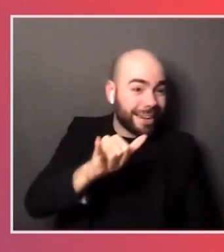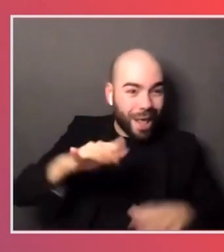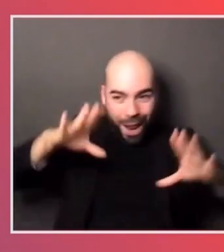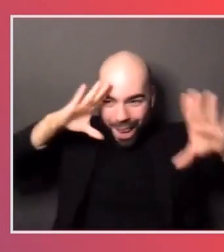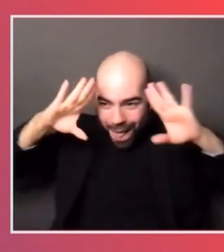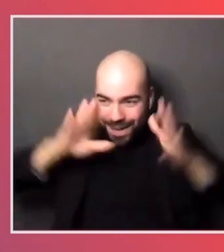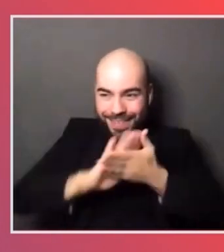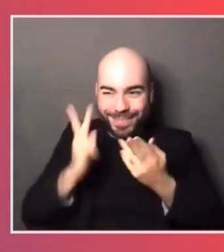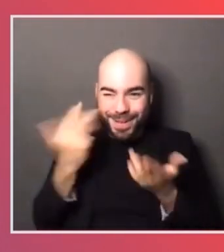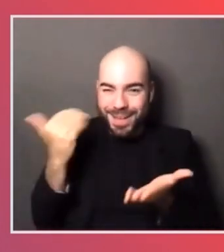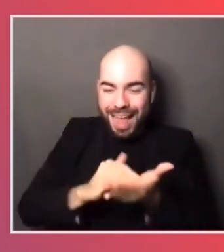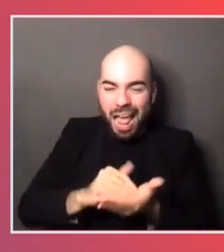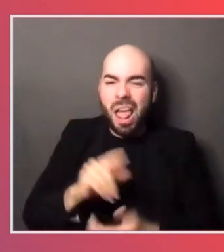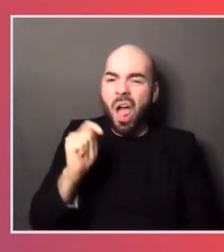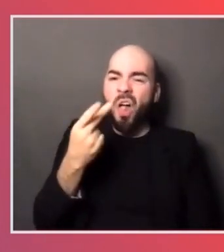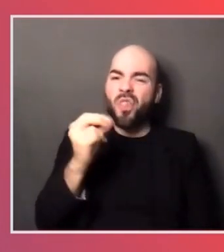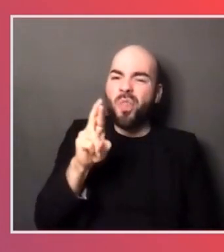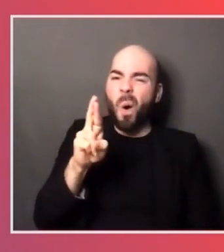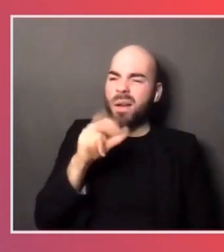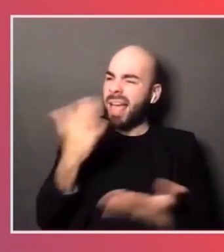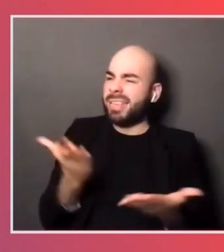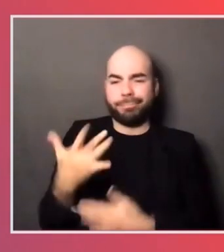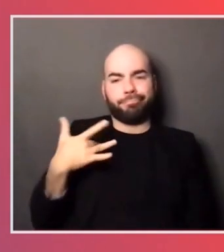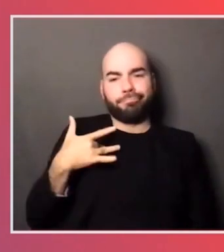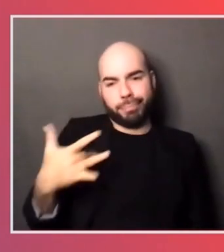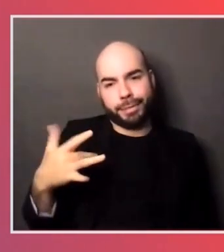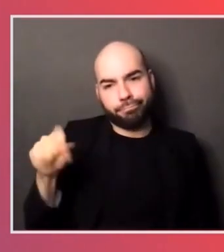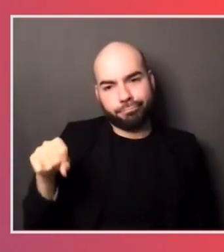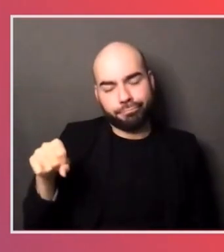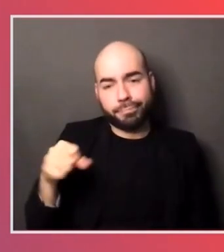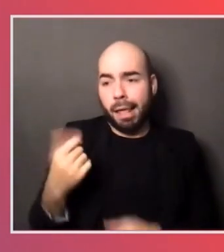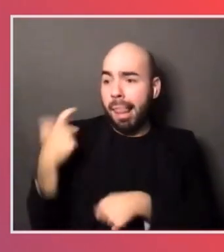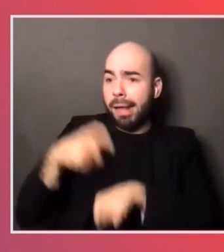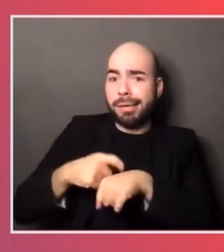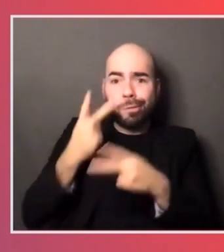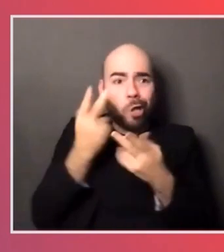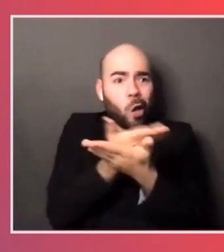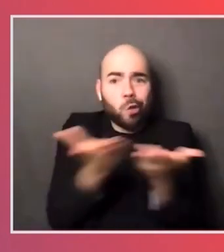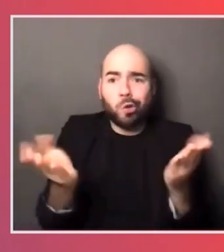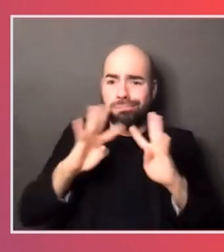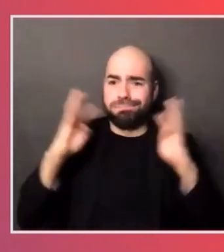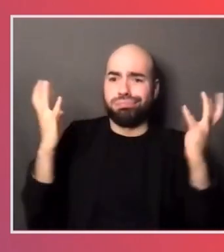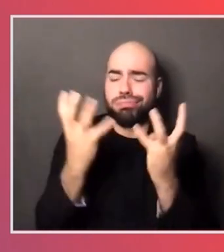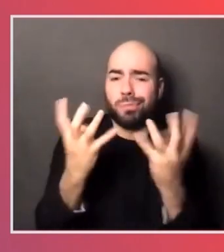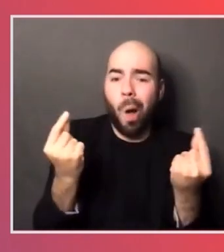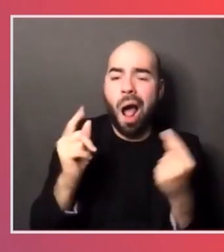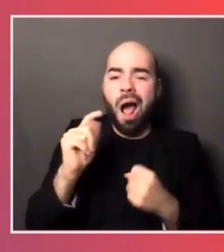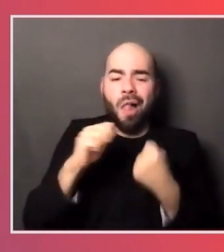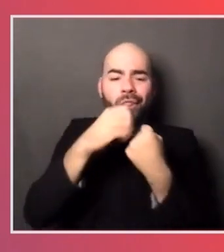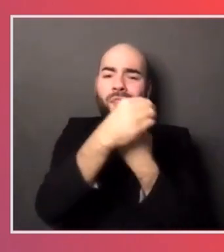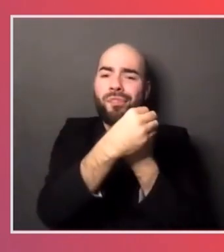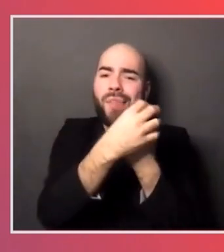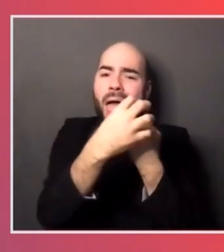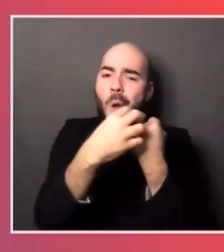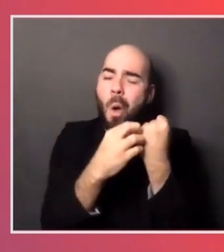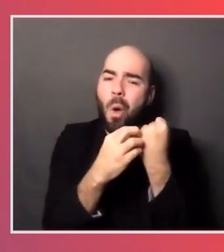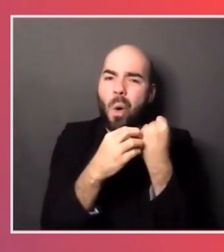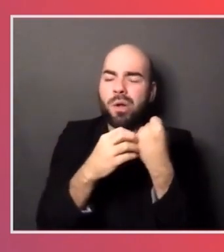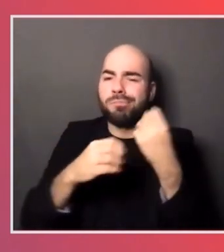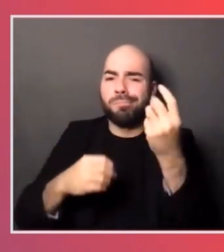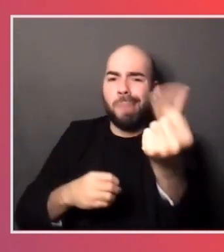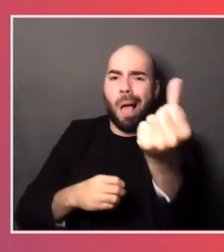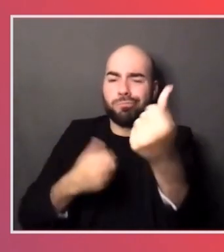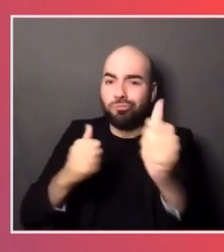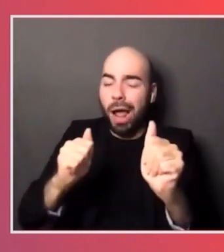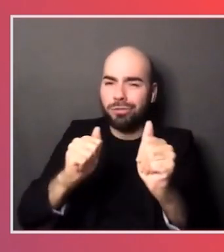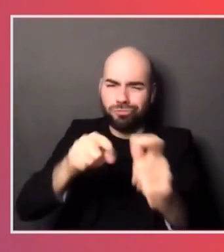times we saw you all together, Thanos tried to snap his fingers and kill half the universe, but thanks to science, we solved the problem. The